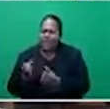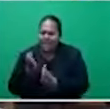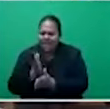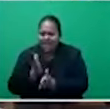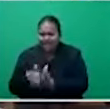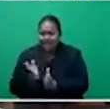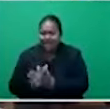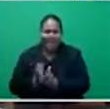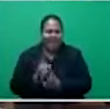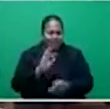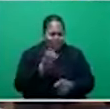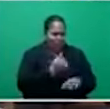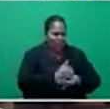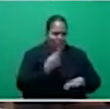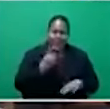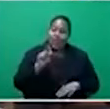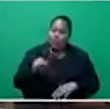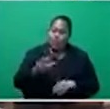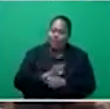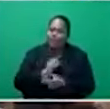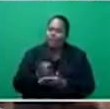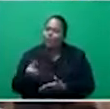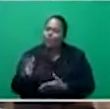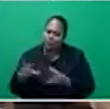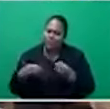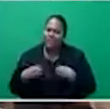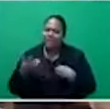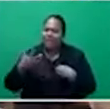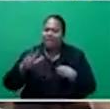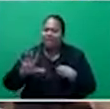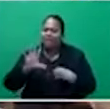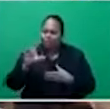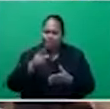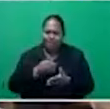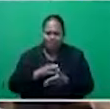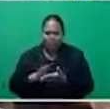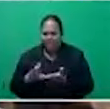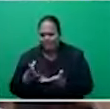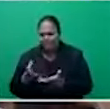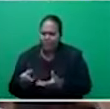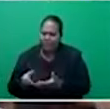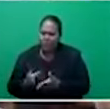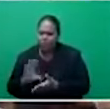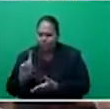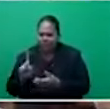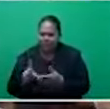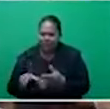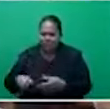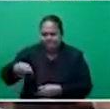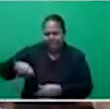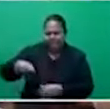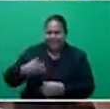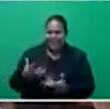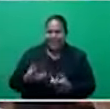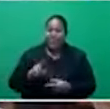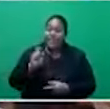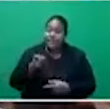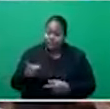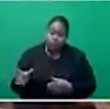get $85 per bag. You go to the market and you get $60. We will pay you the